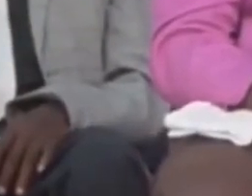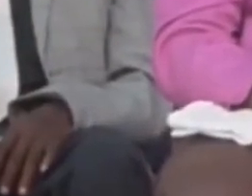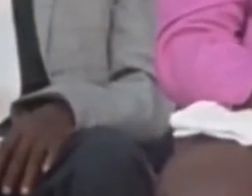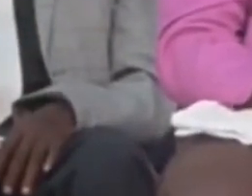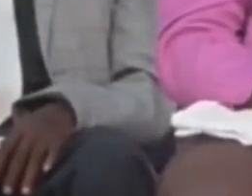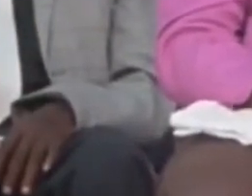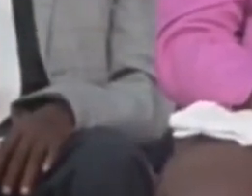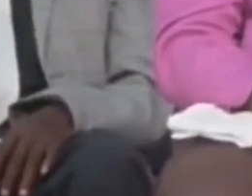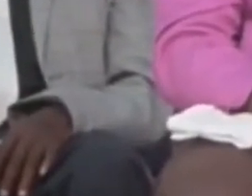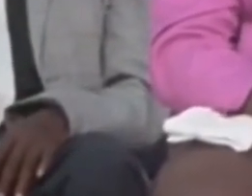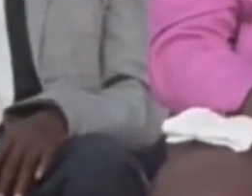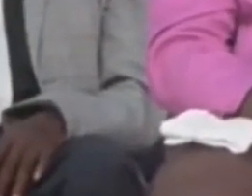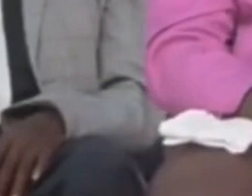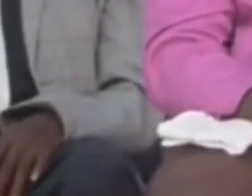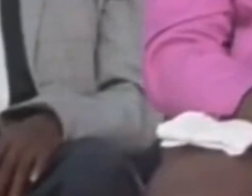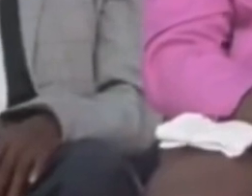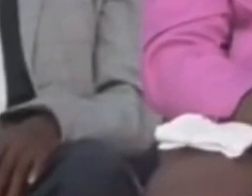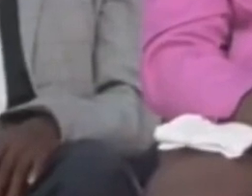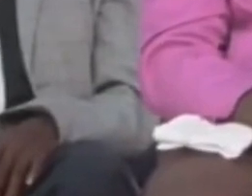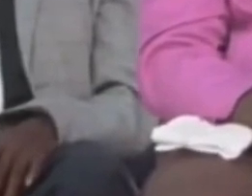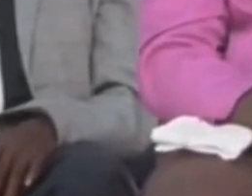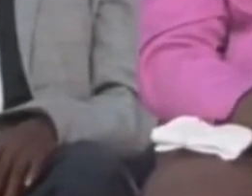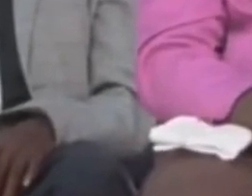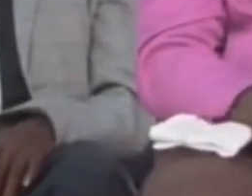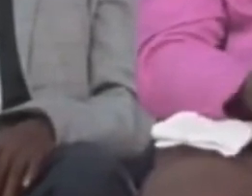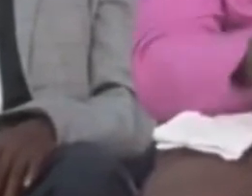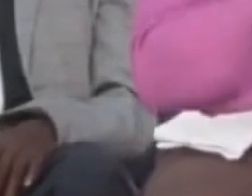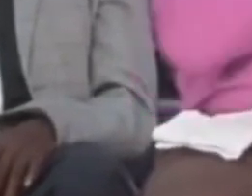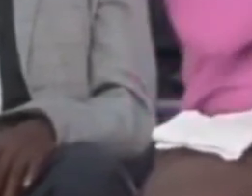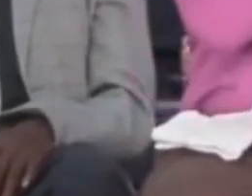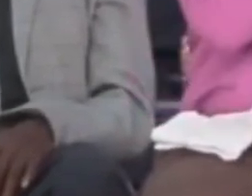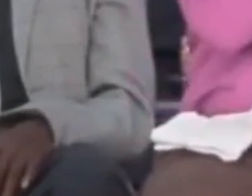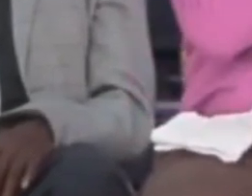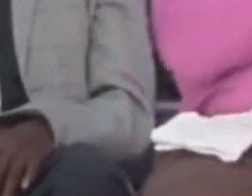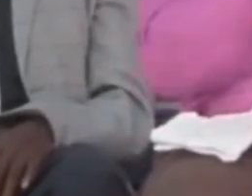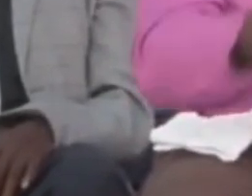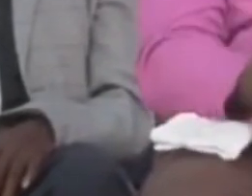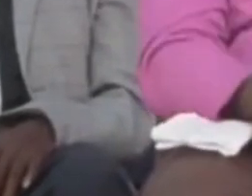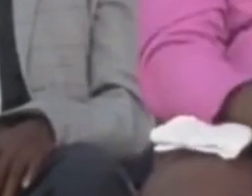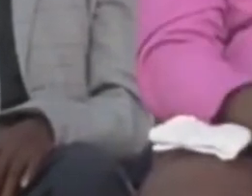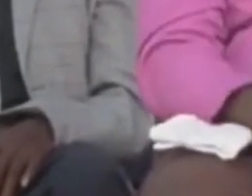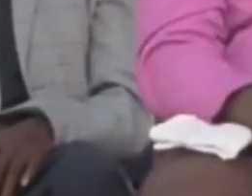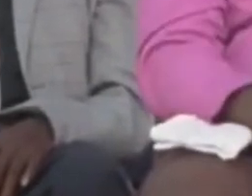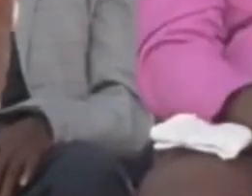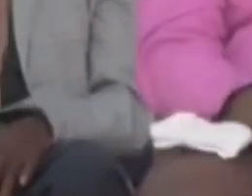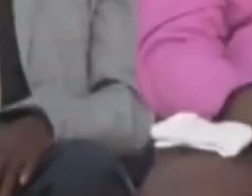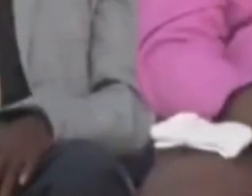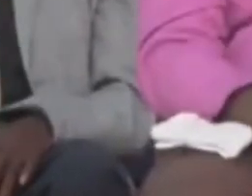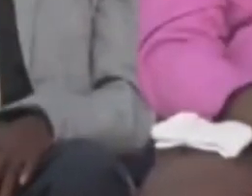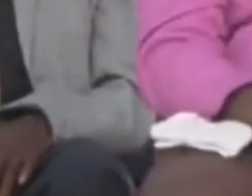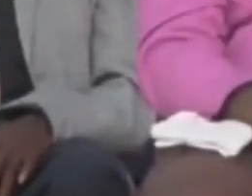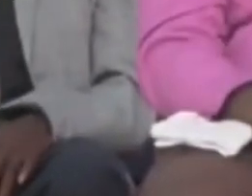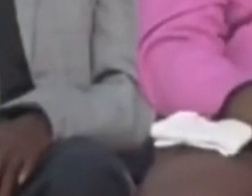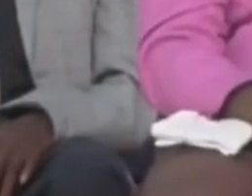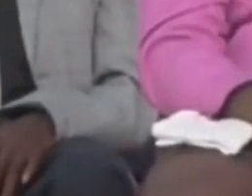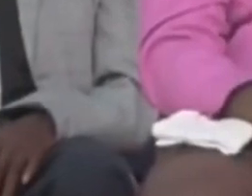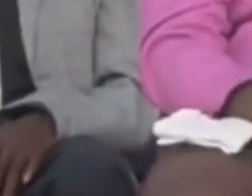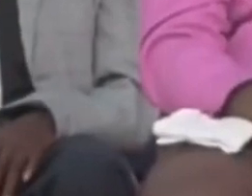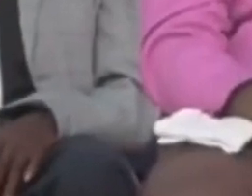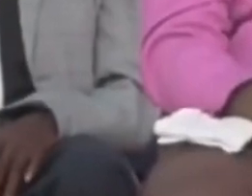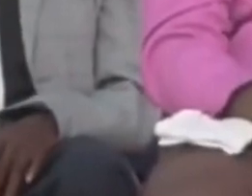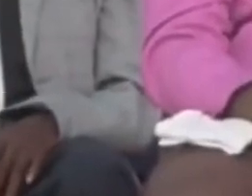I have engaged our friends in the opposition, and we have agreed that as a